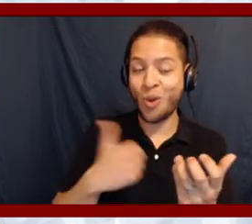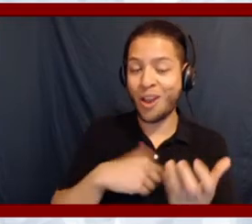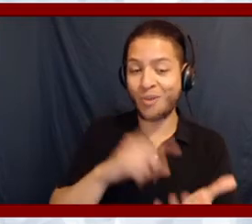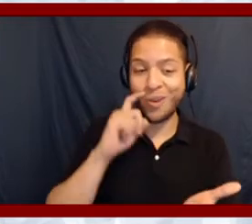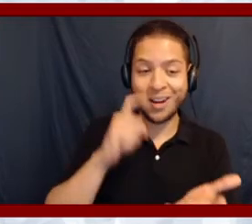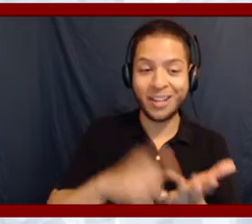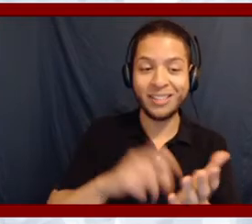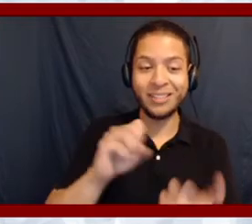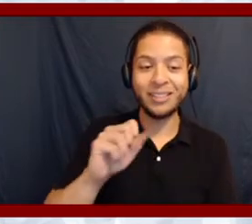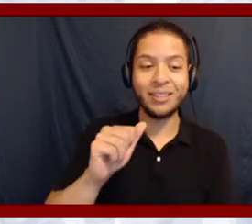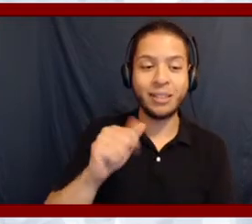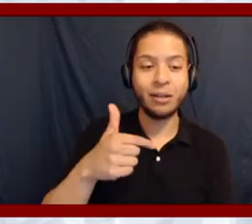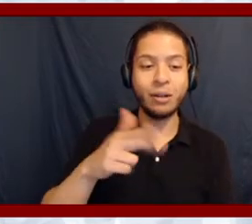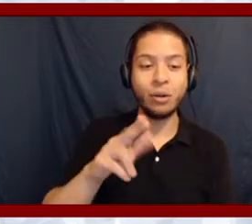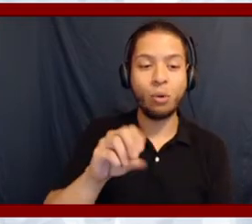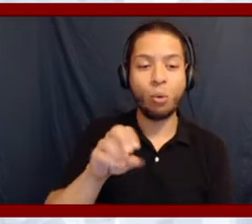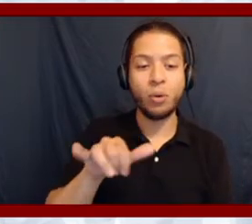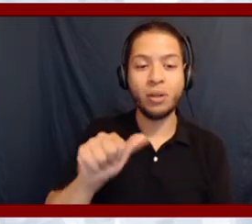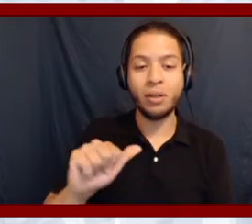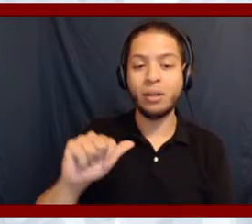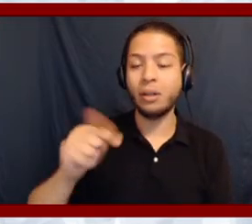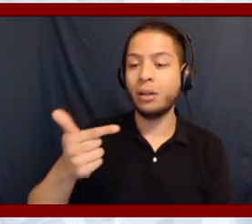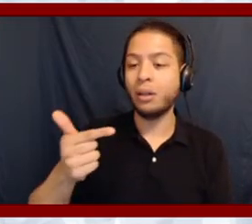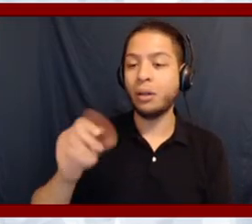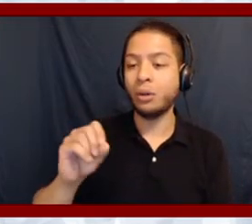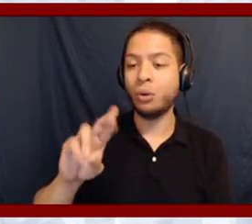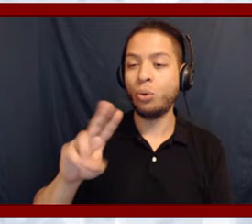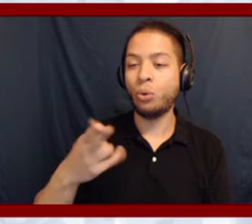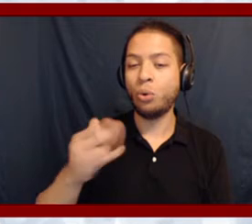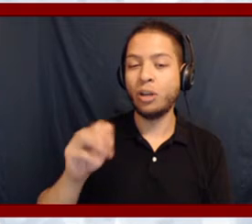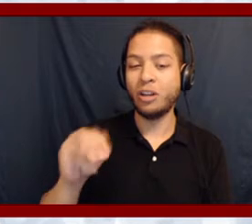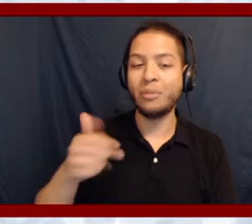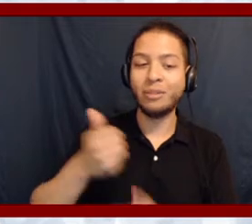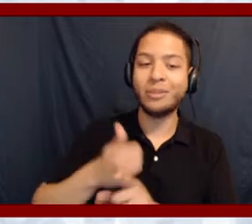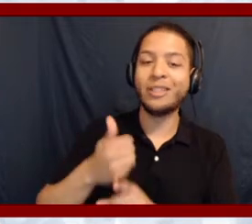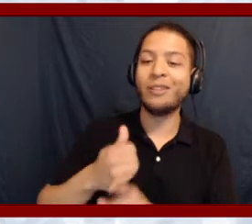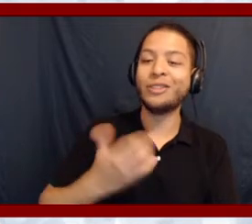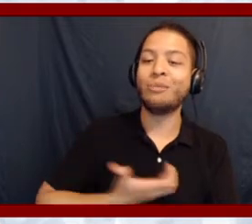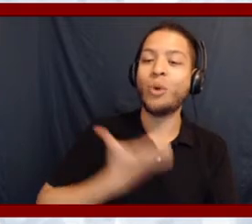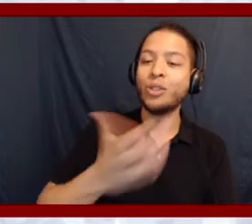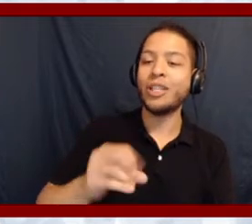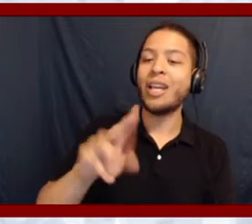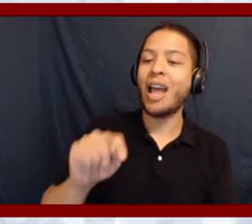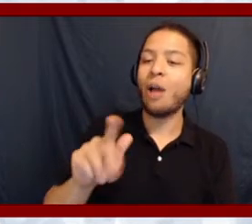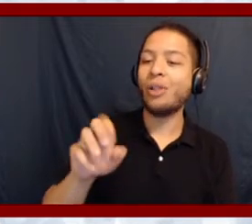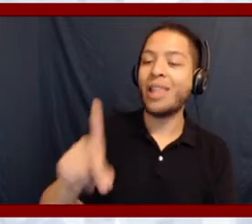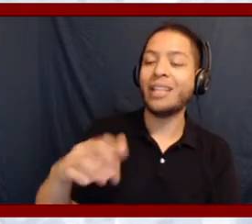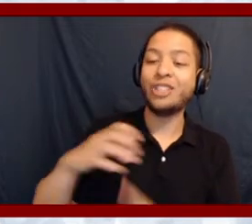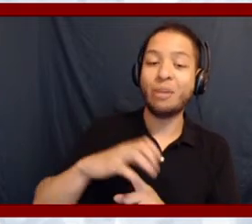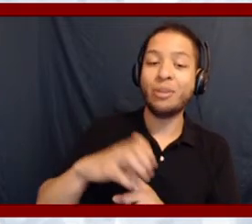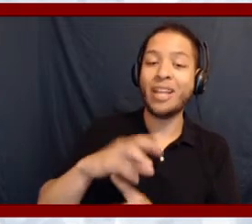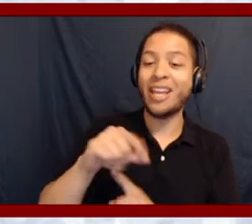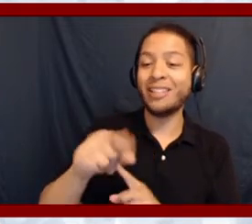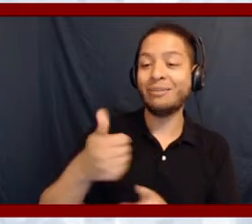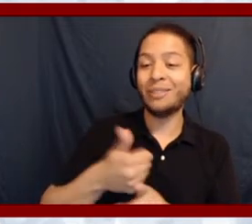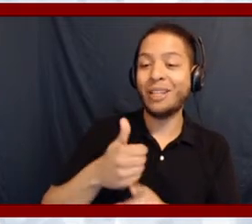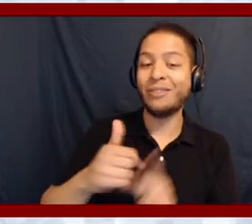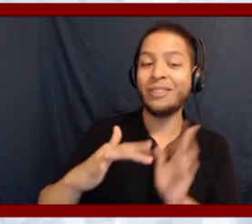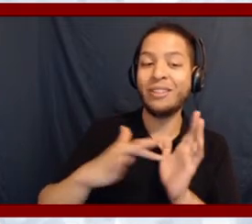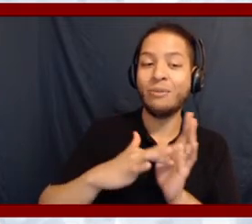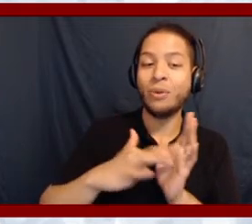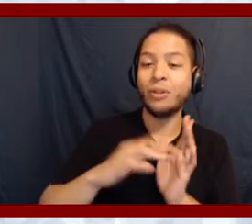Gorham, 2021 Poetry Out Loud DC Champion and a sophomore at the Duke Ellington School of the